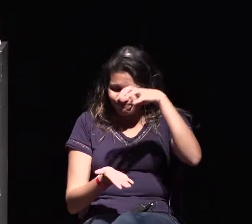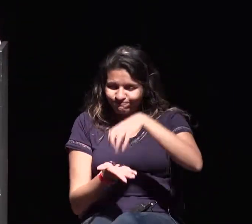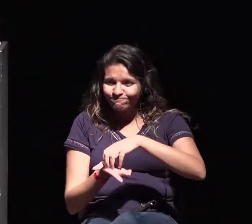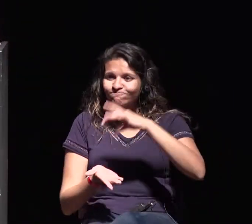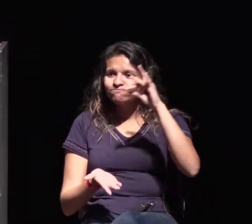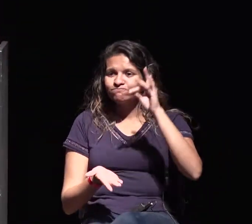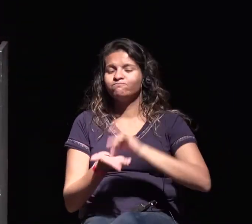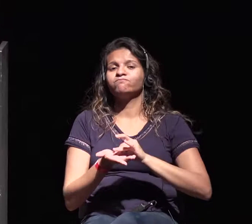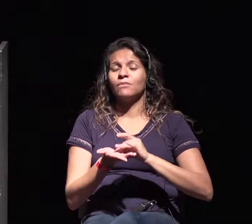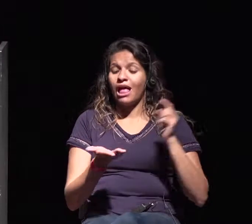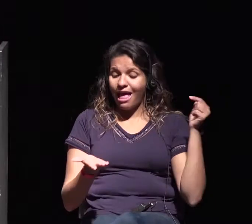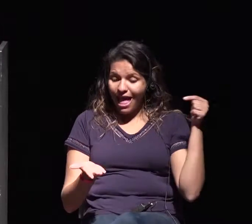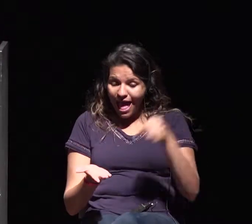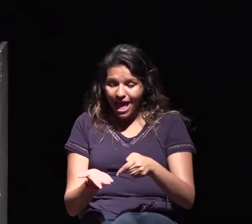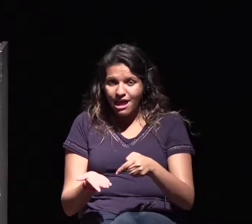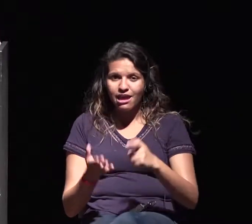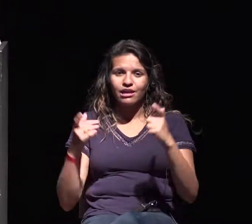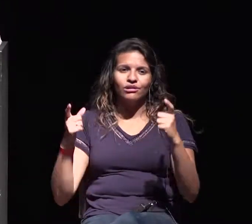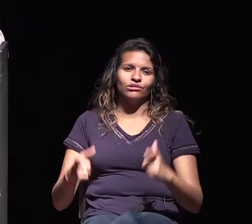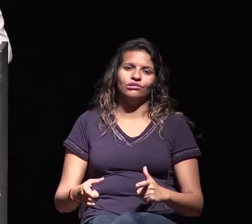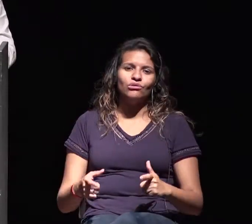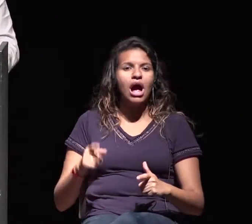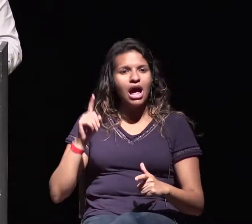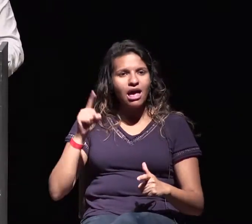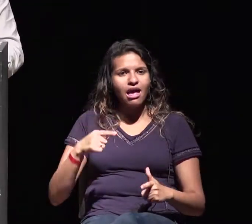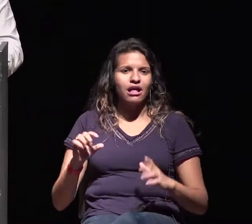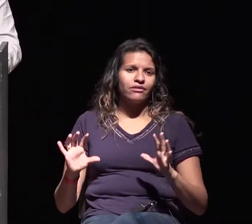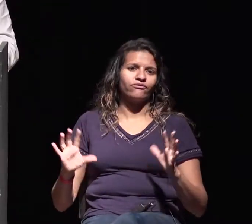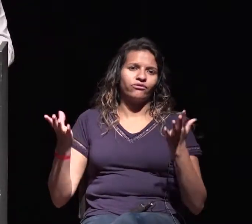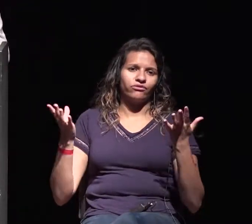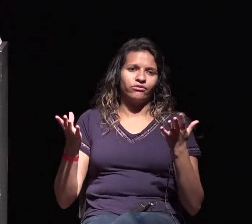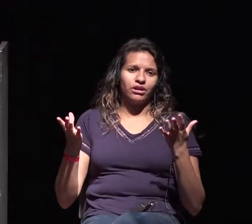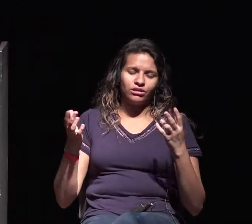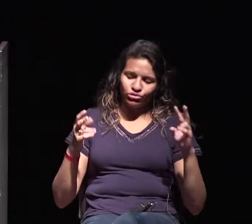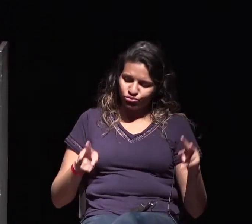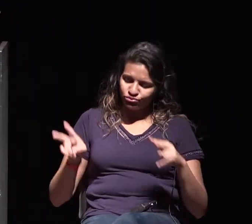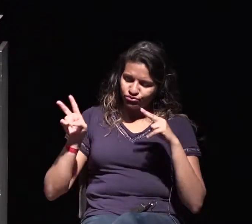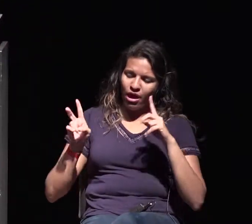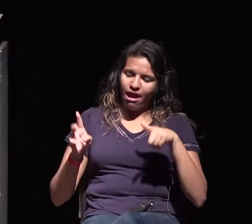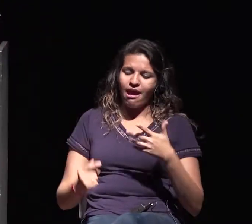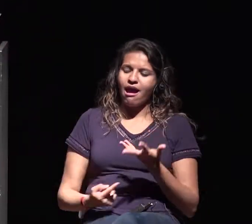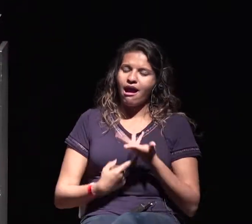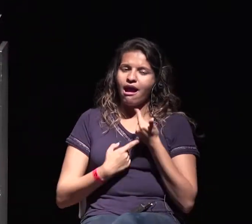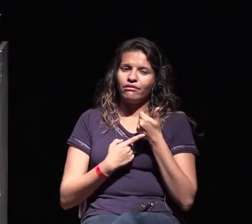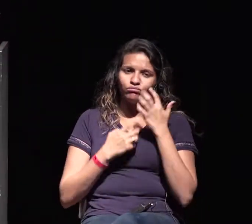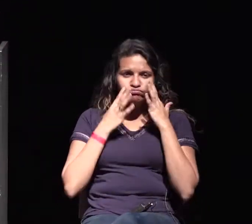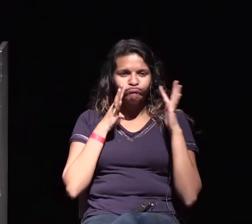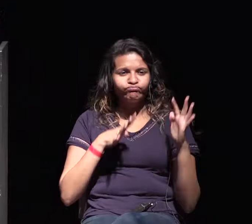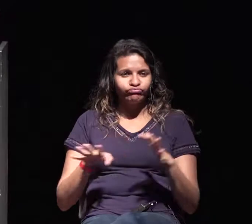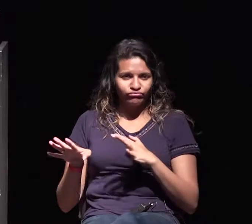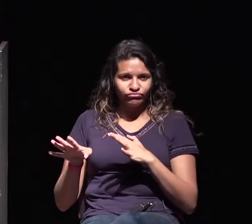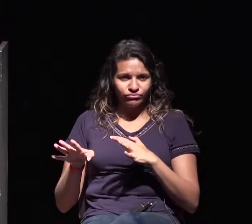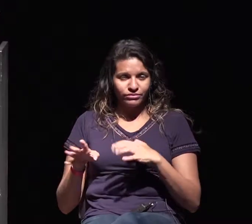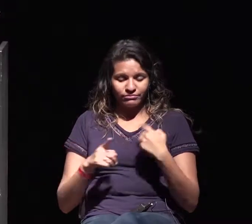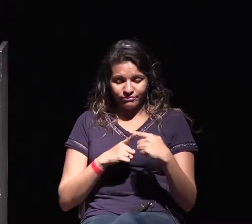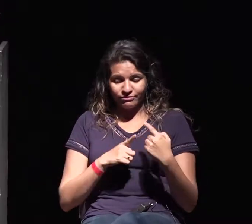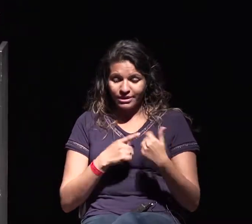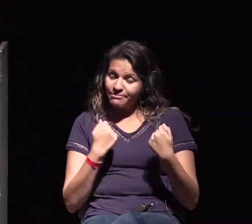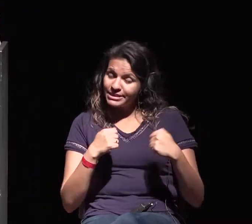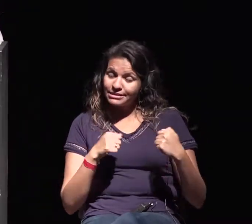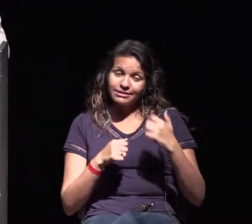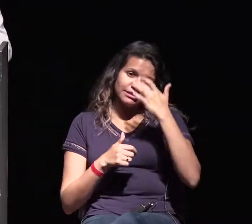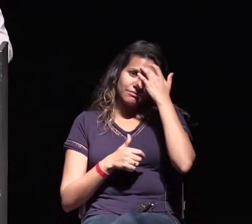be seen and experienced. An institution seems to be nothing without its public. And thus,